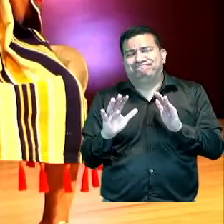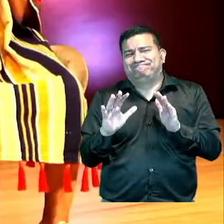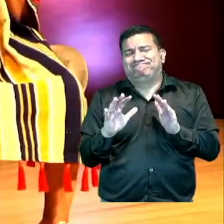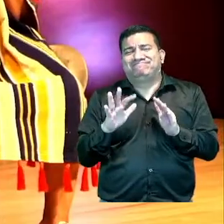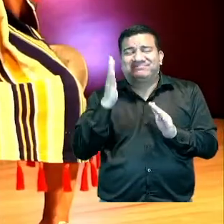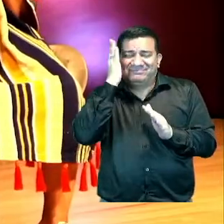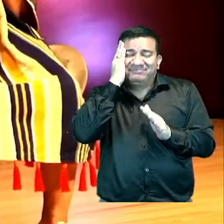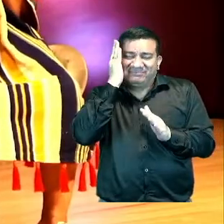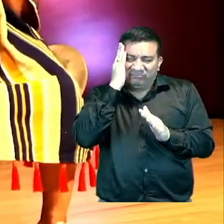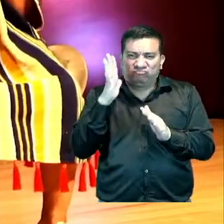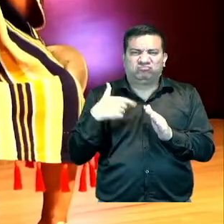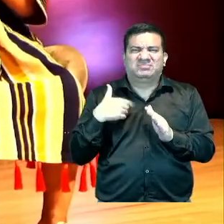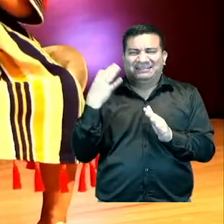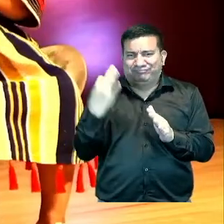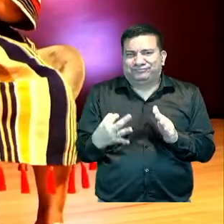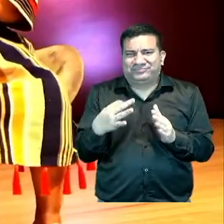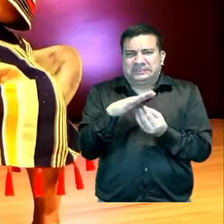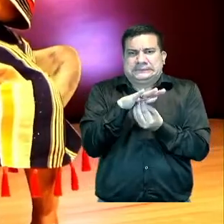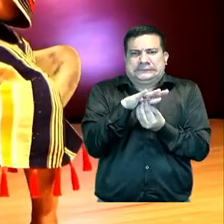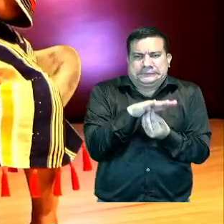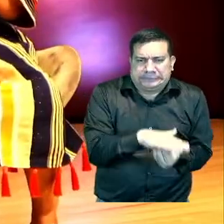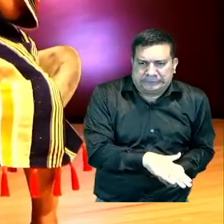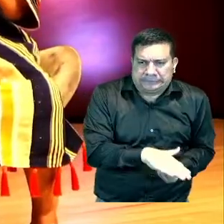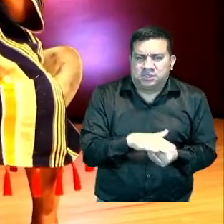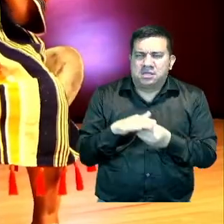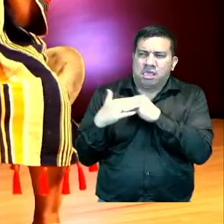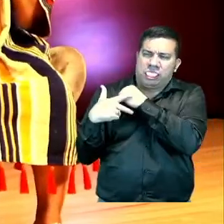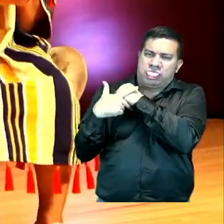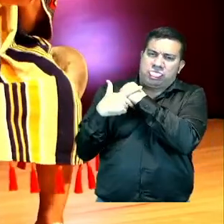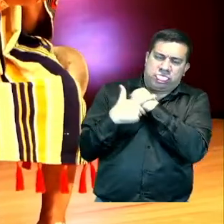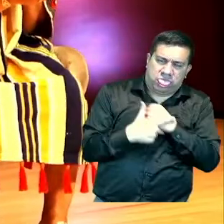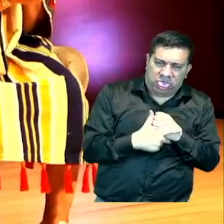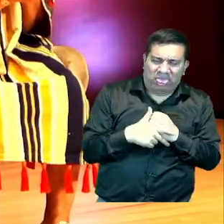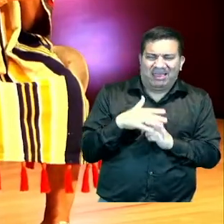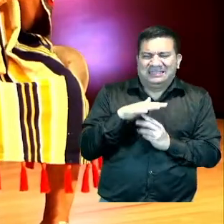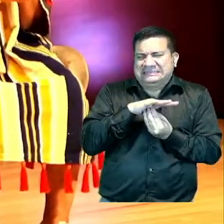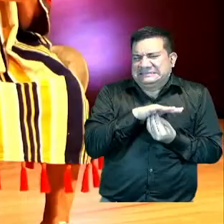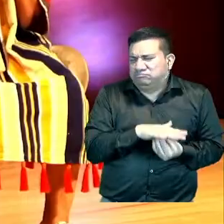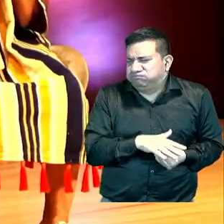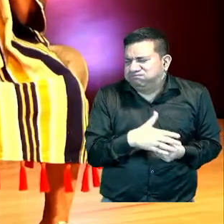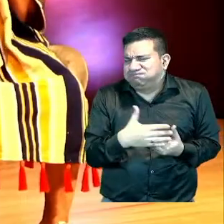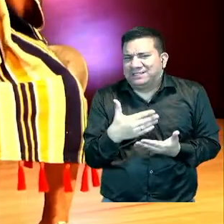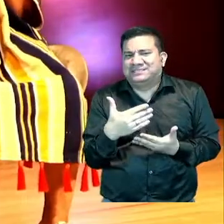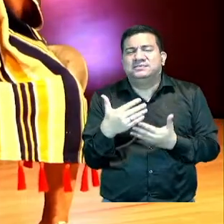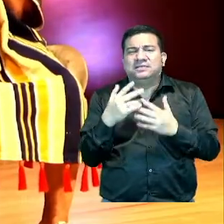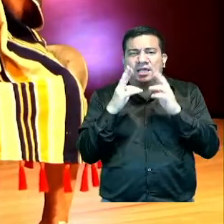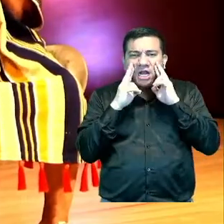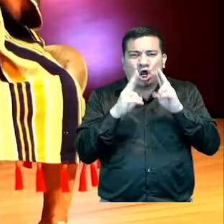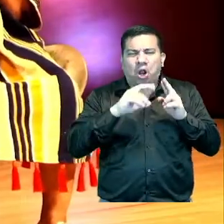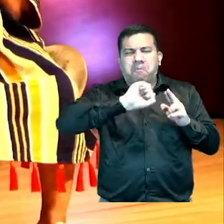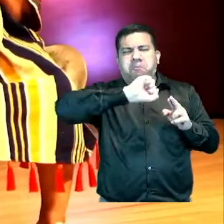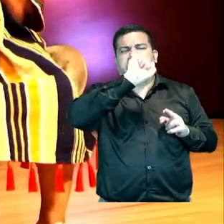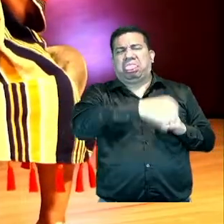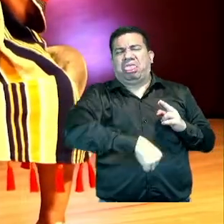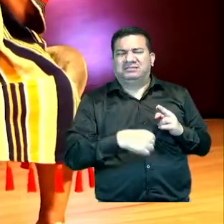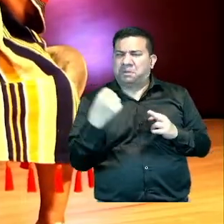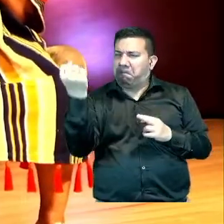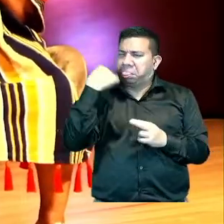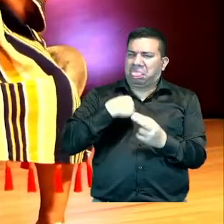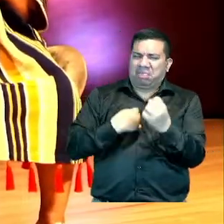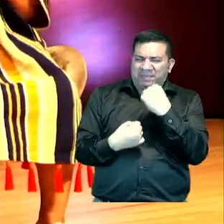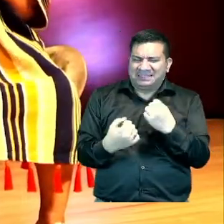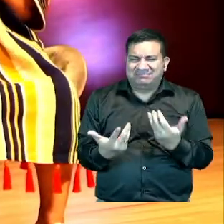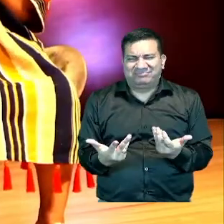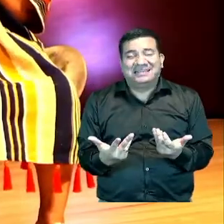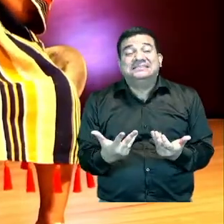slavery, defunding, lack of recognition. So when people keep asking so